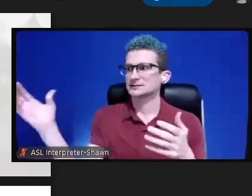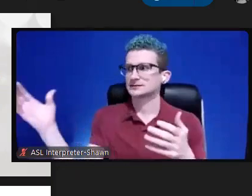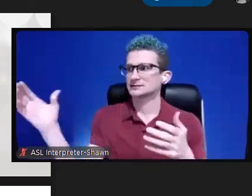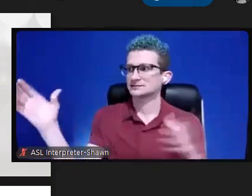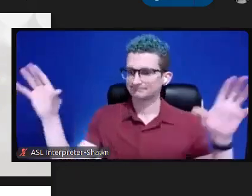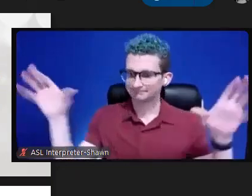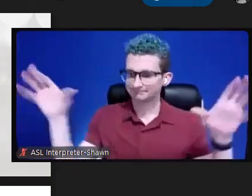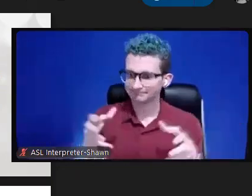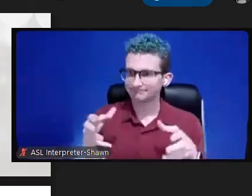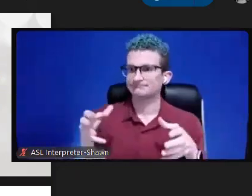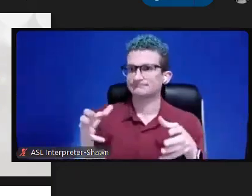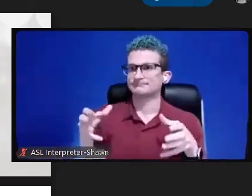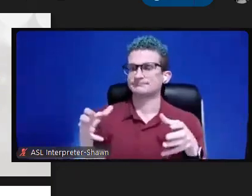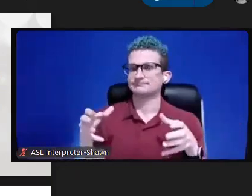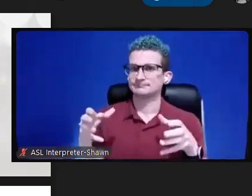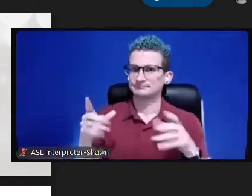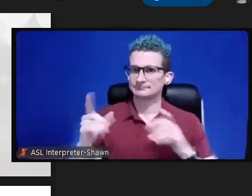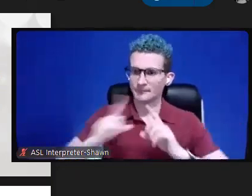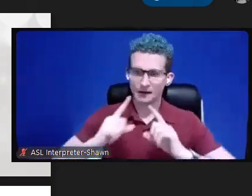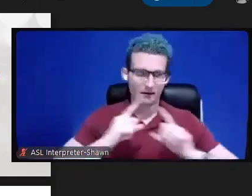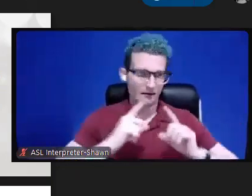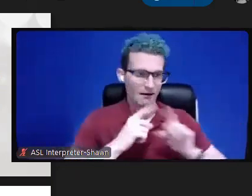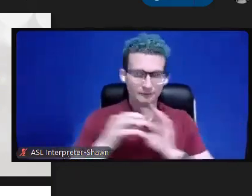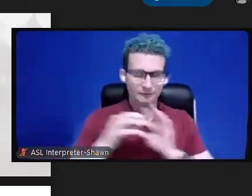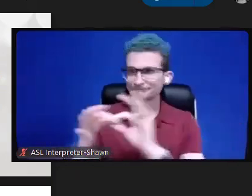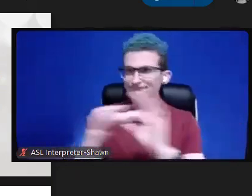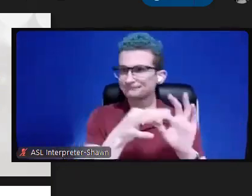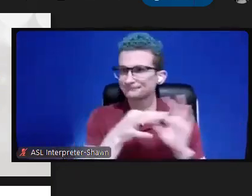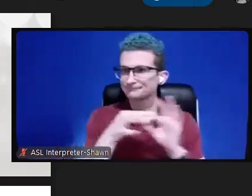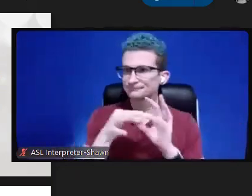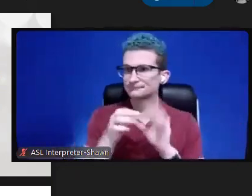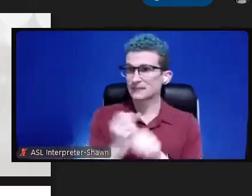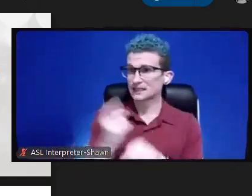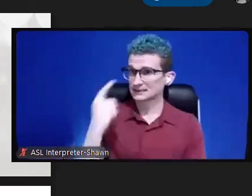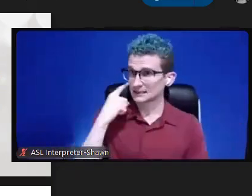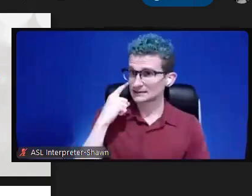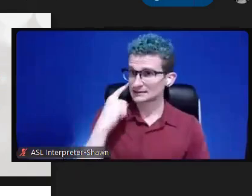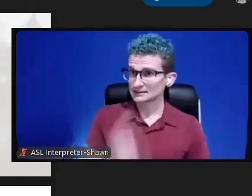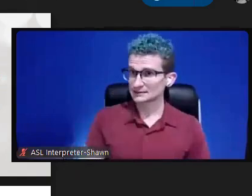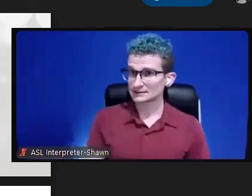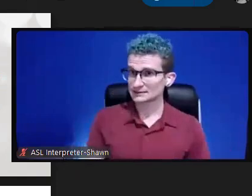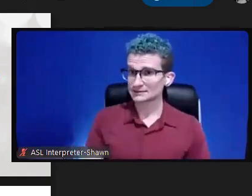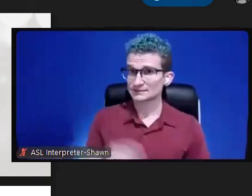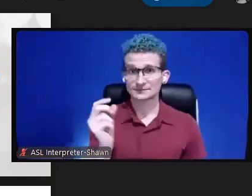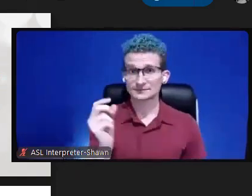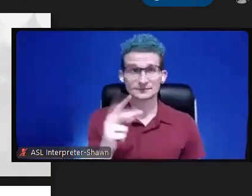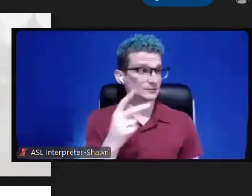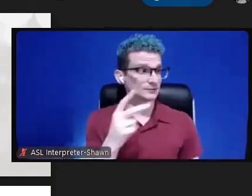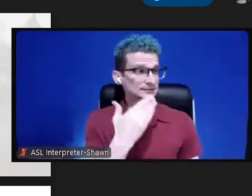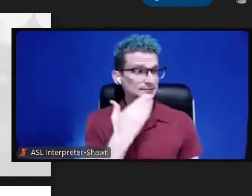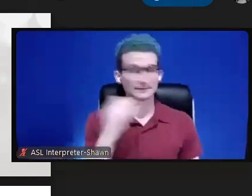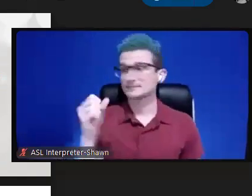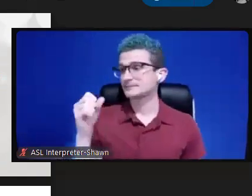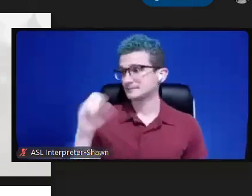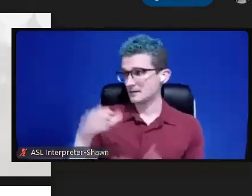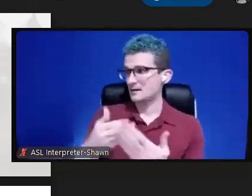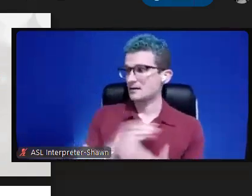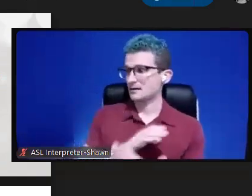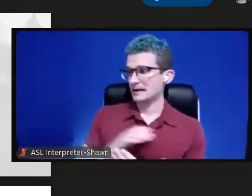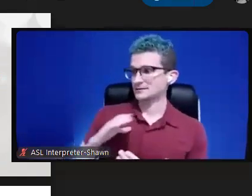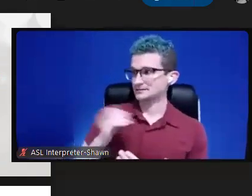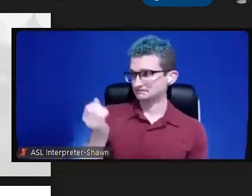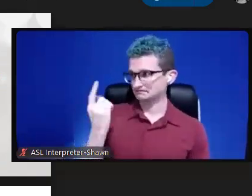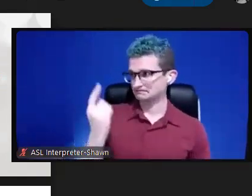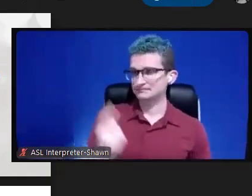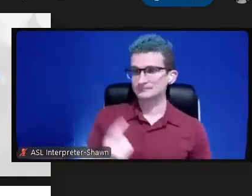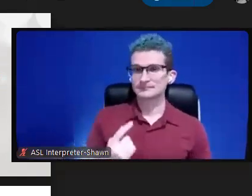collective. Am I making sense? Okay, thank you. All the councils. Yep, I hear you. That'd be a